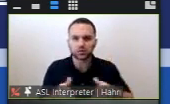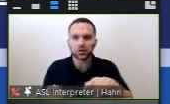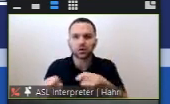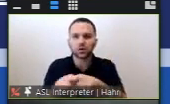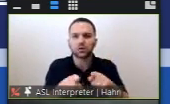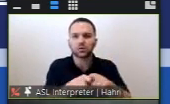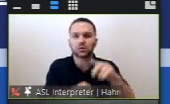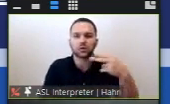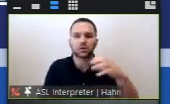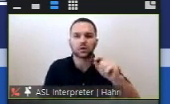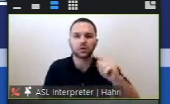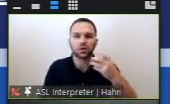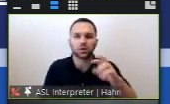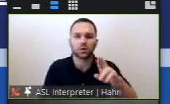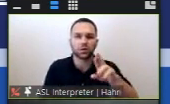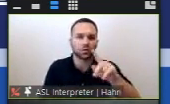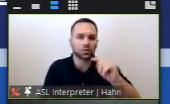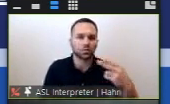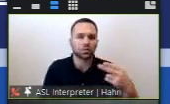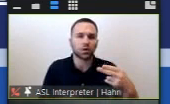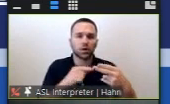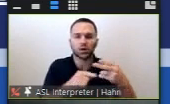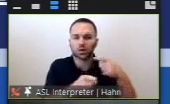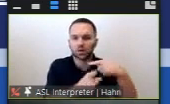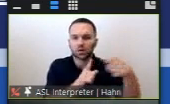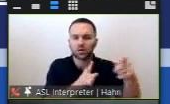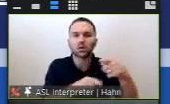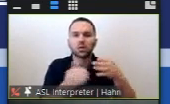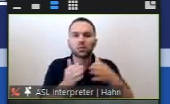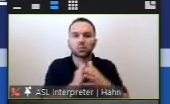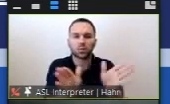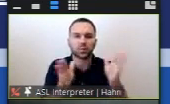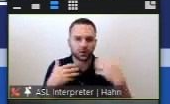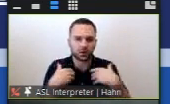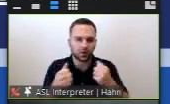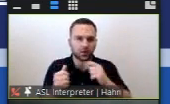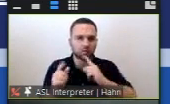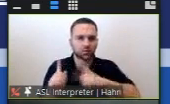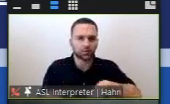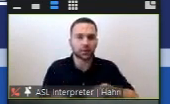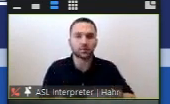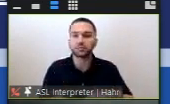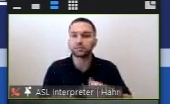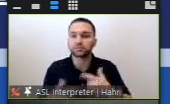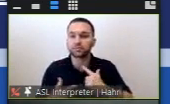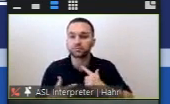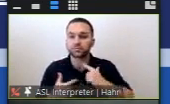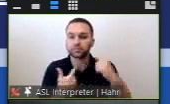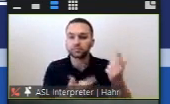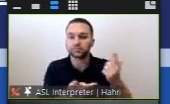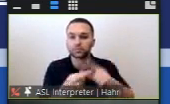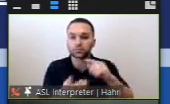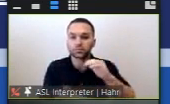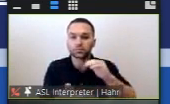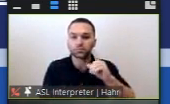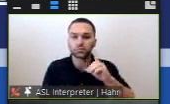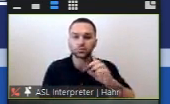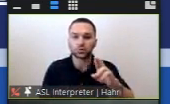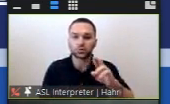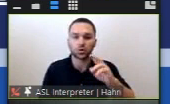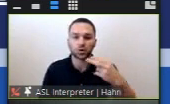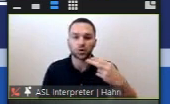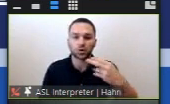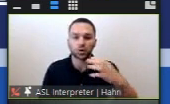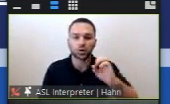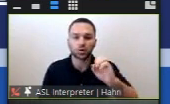Public Health Response at CDPHE. So let's go ahead and send it over to Dr. Herlihy. And Dr. Herlihy, you can get us started for